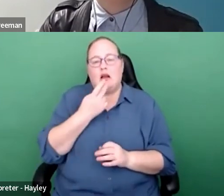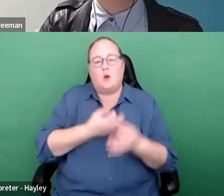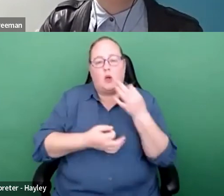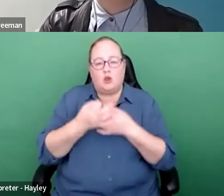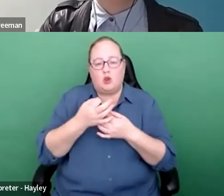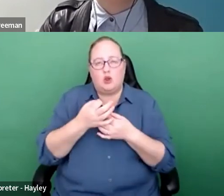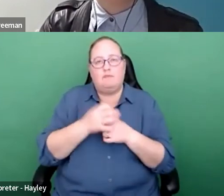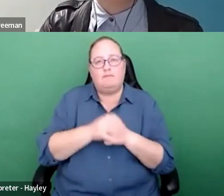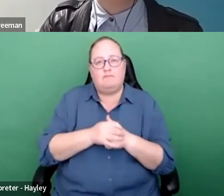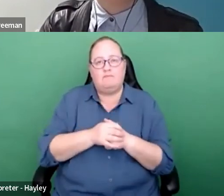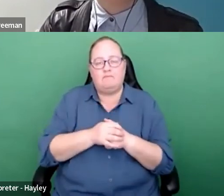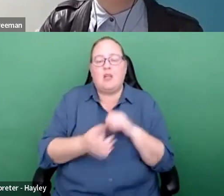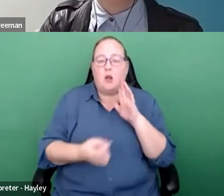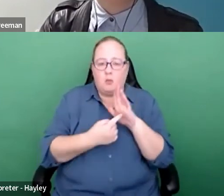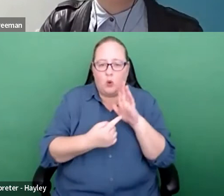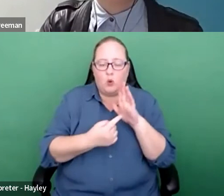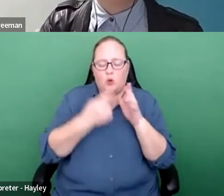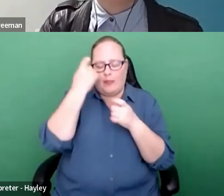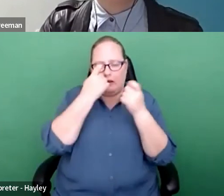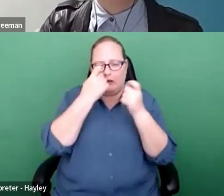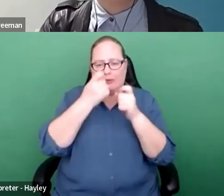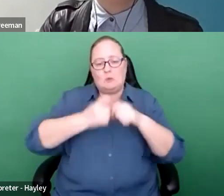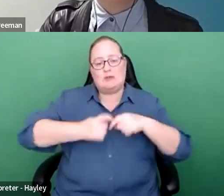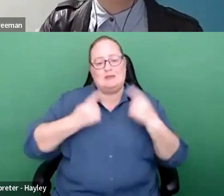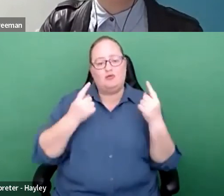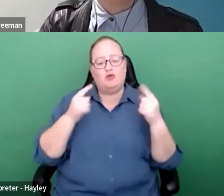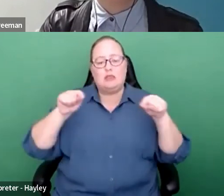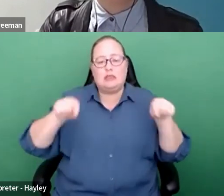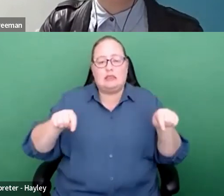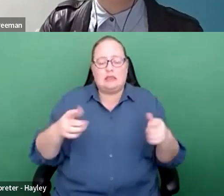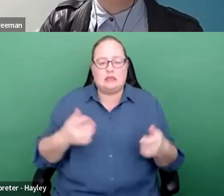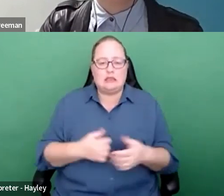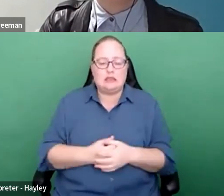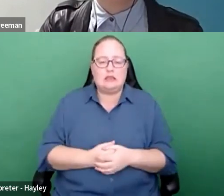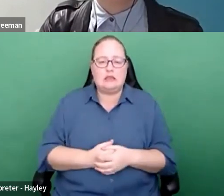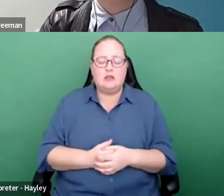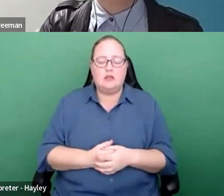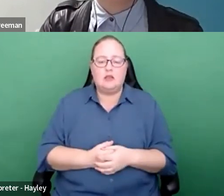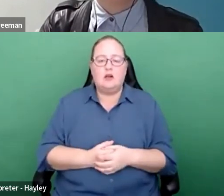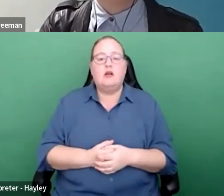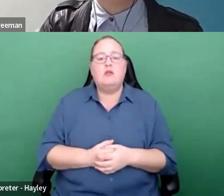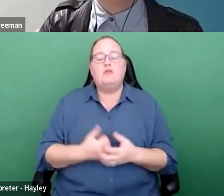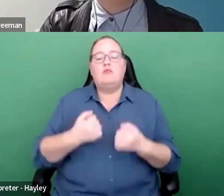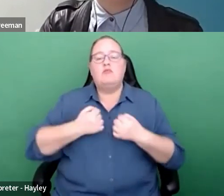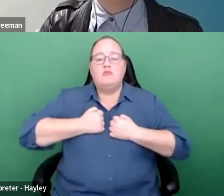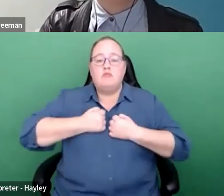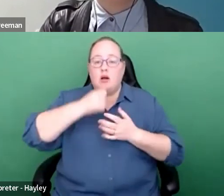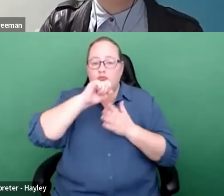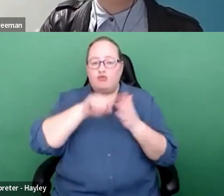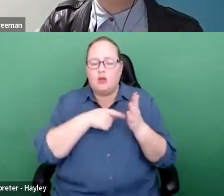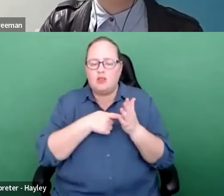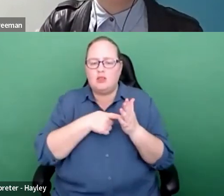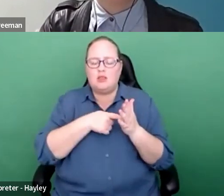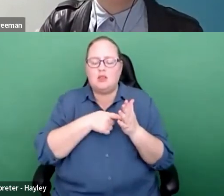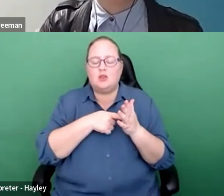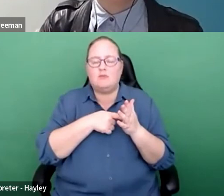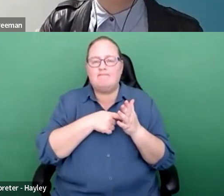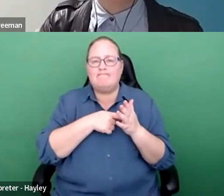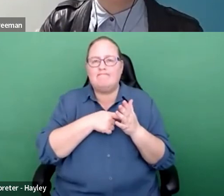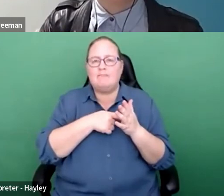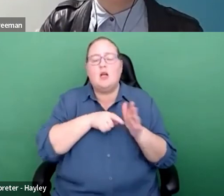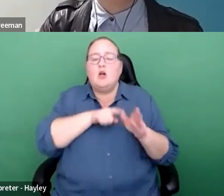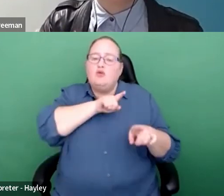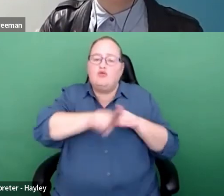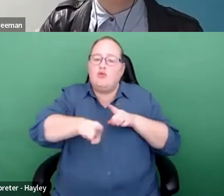differences. I don't think that through my project, I was trying to say that the experiences of emptiness or a certain form